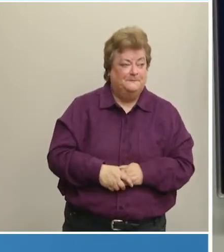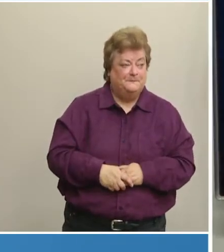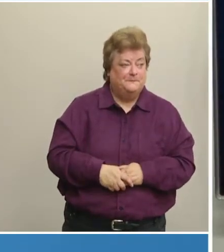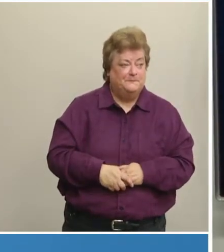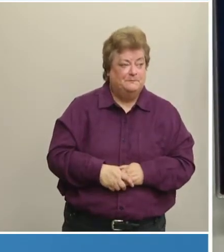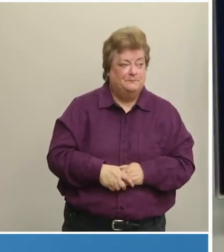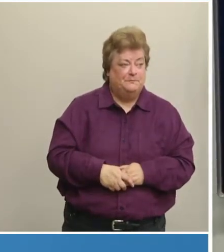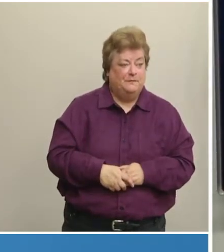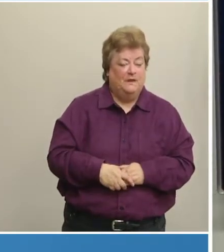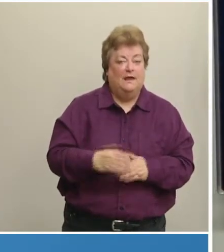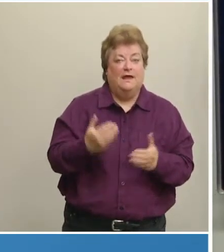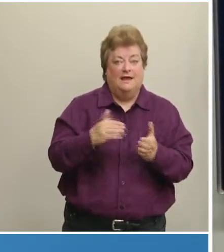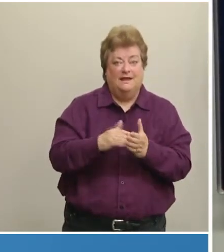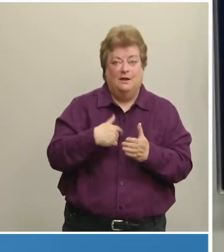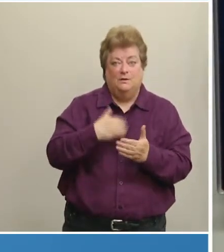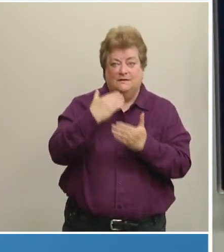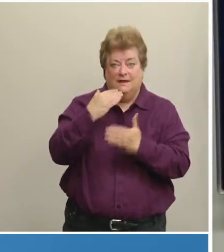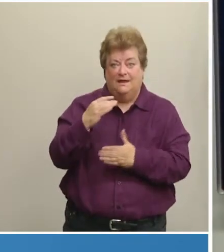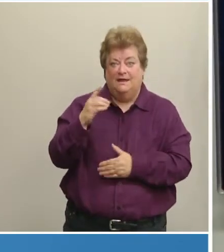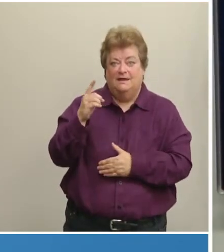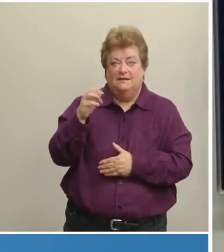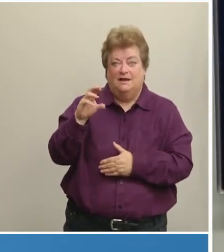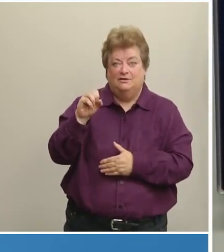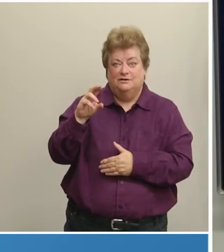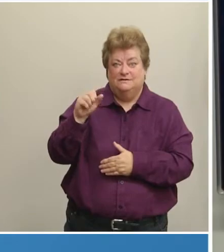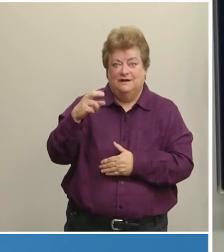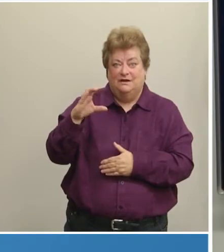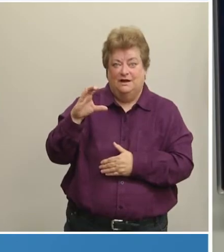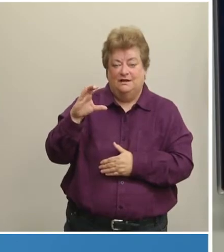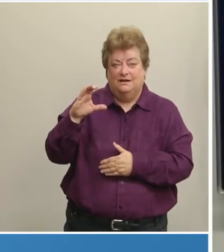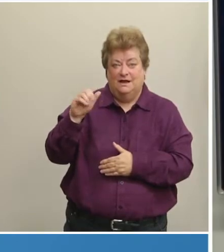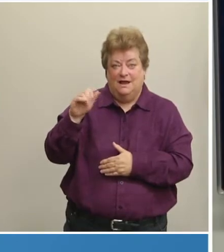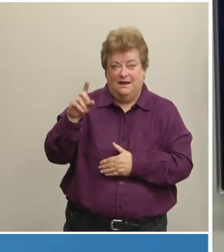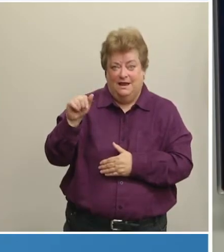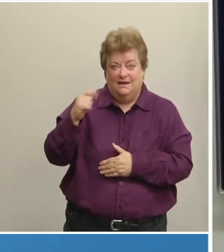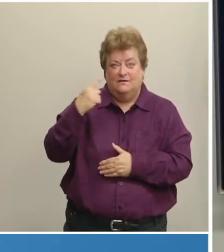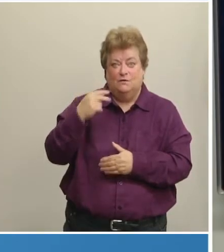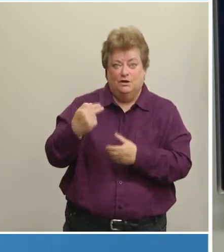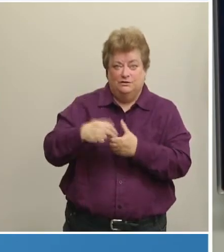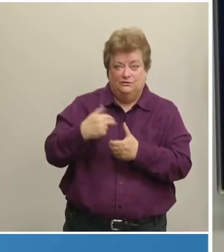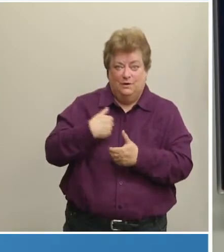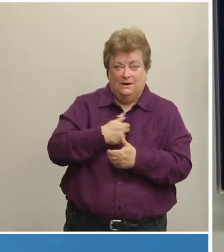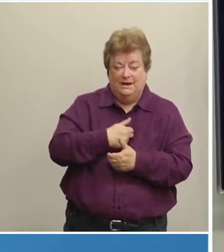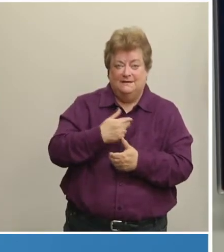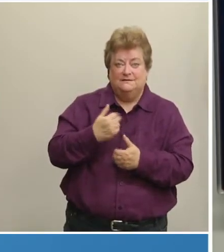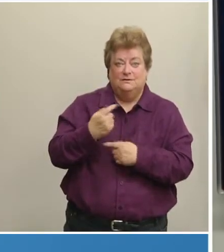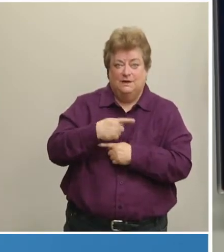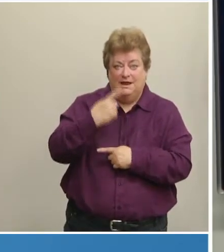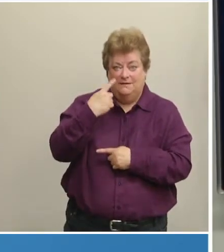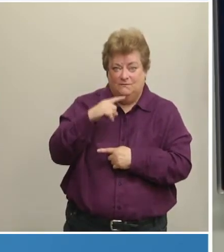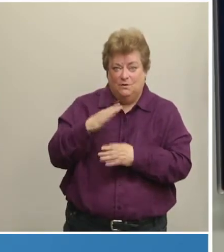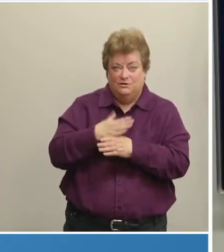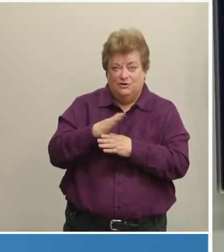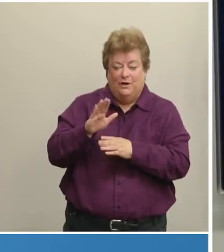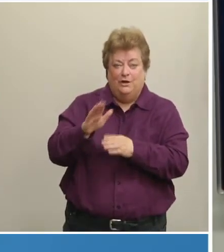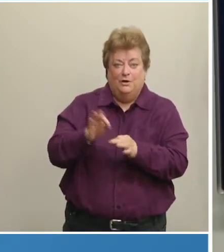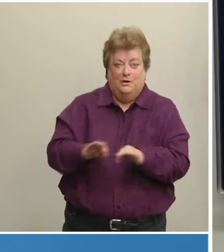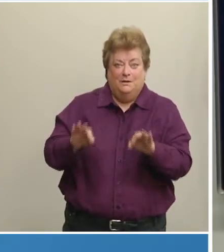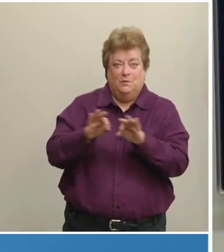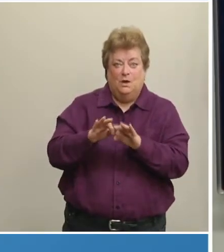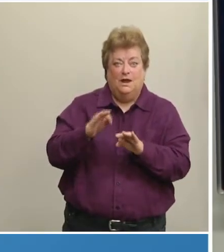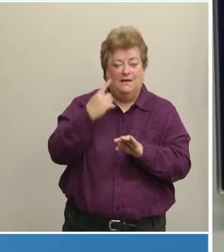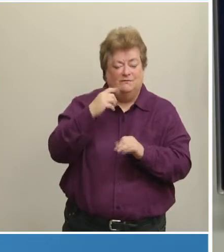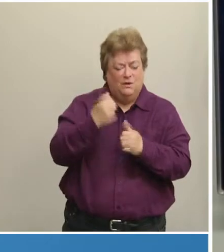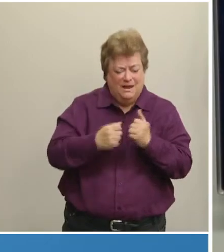Okay, well, if not, I just wanted to say thanks again to Dr. Sarah Chadha for being here with us today to share her important messages, and to everyone who has rolled up